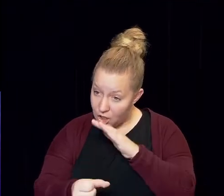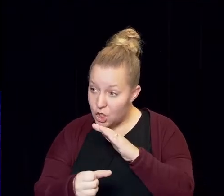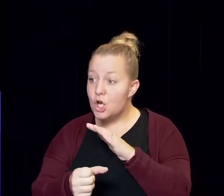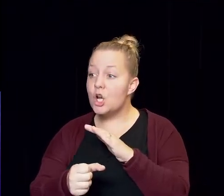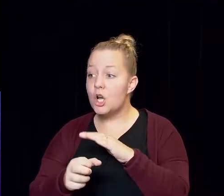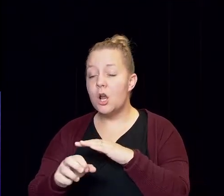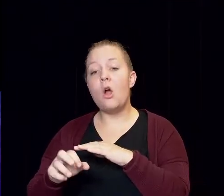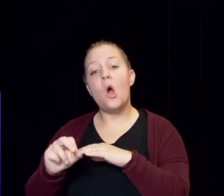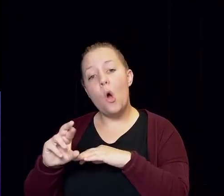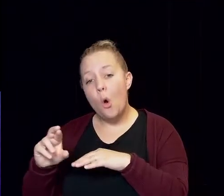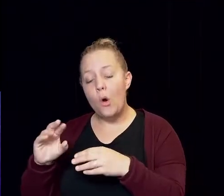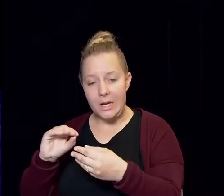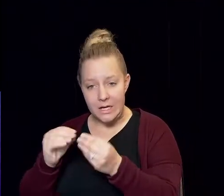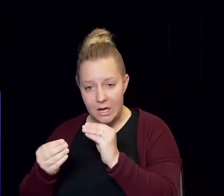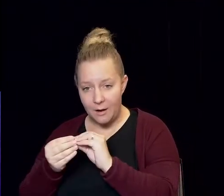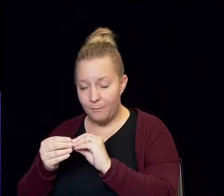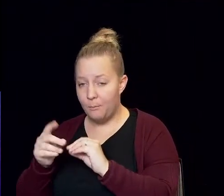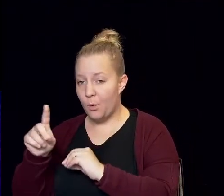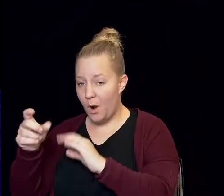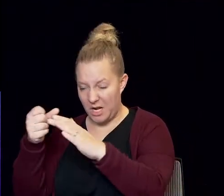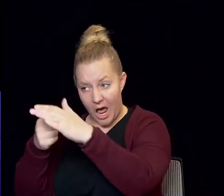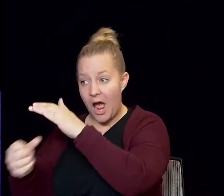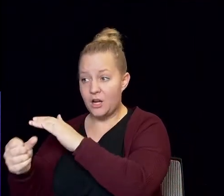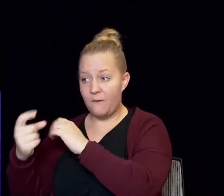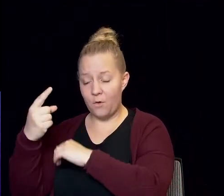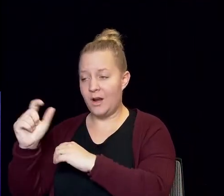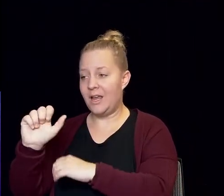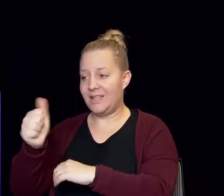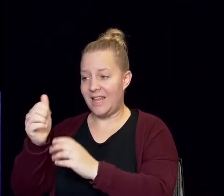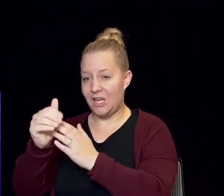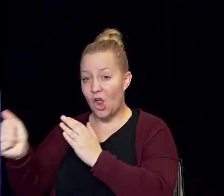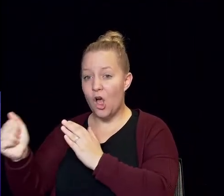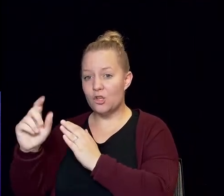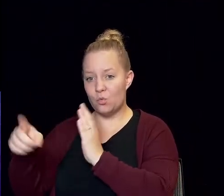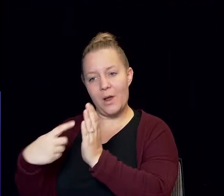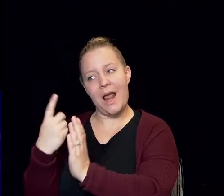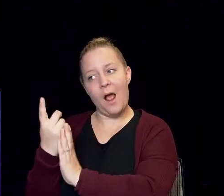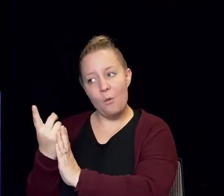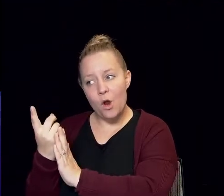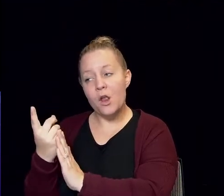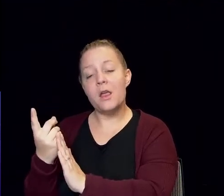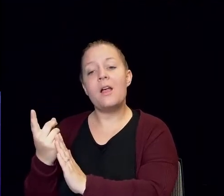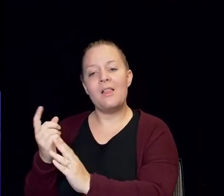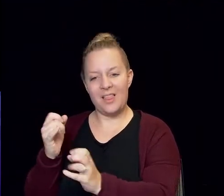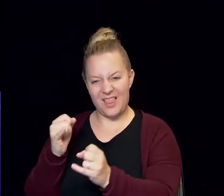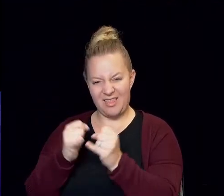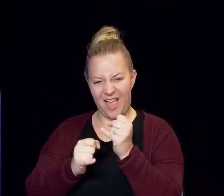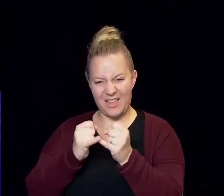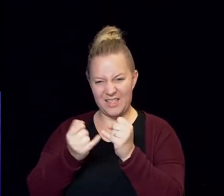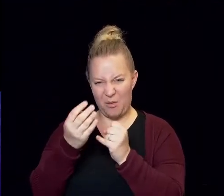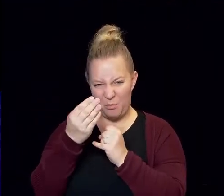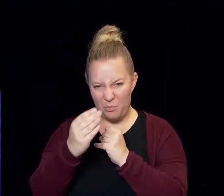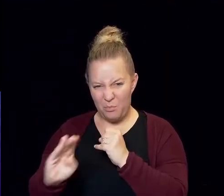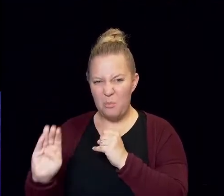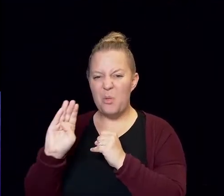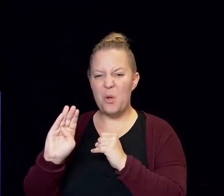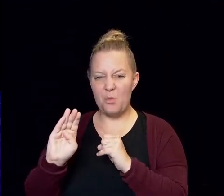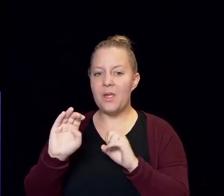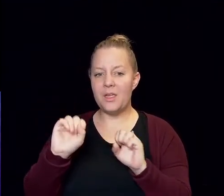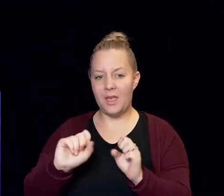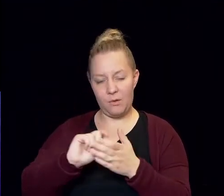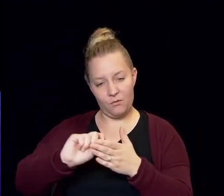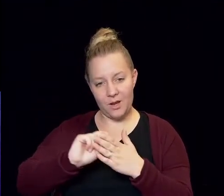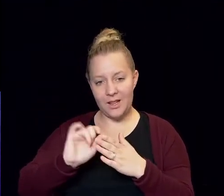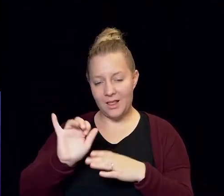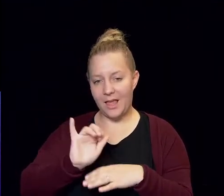there. I can put the number 1 right here for $10 per 1 hour. And then lastly, that blue one, it can be written as a fraction, which